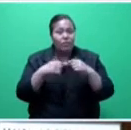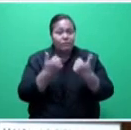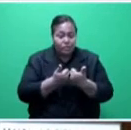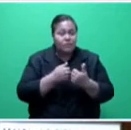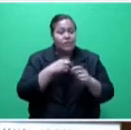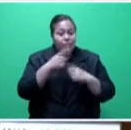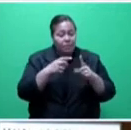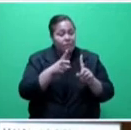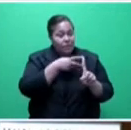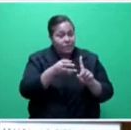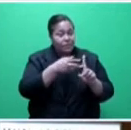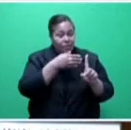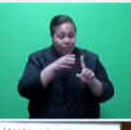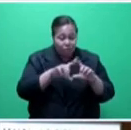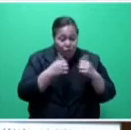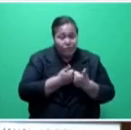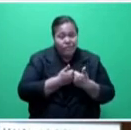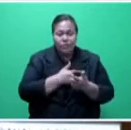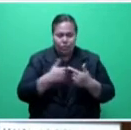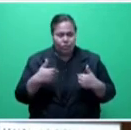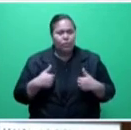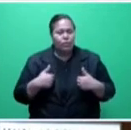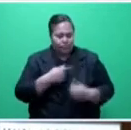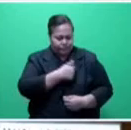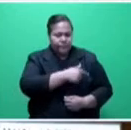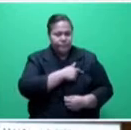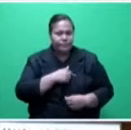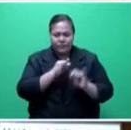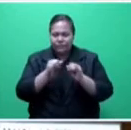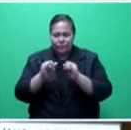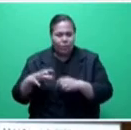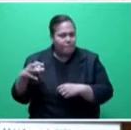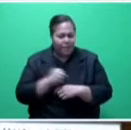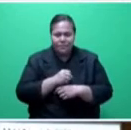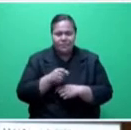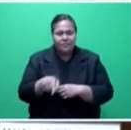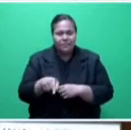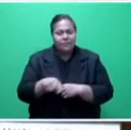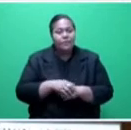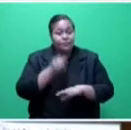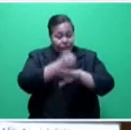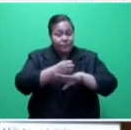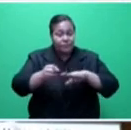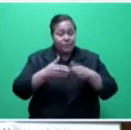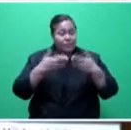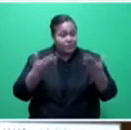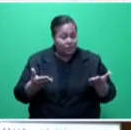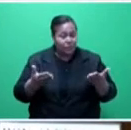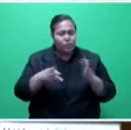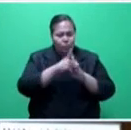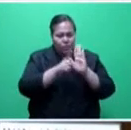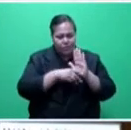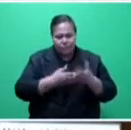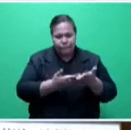harassment in the world of work, it is our individual commitment to the cause that will make a difference. Government has set the policy and